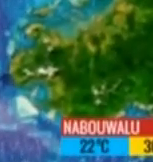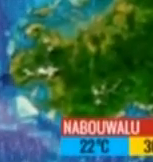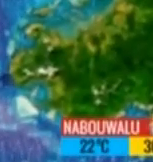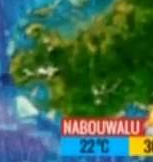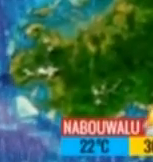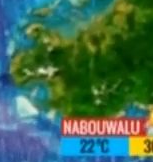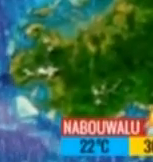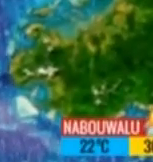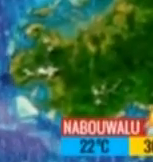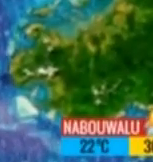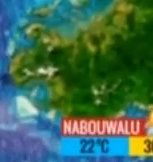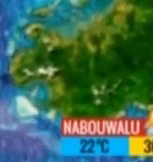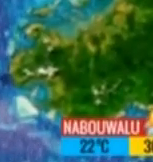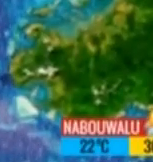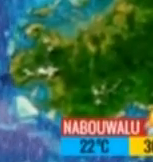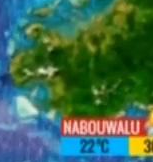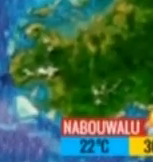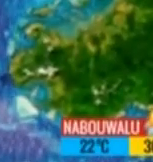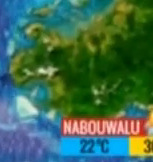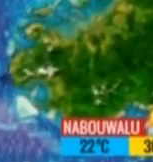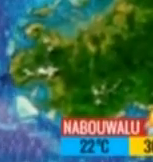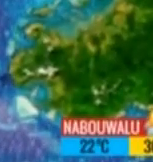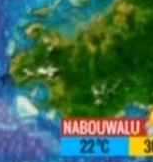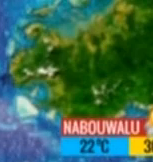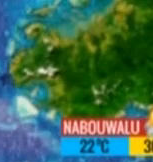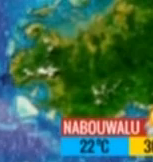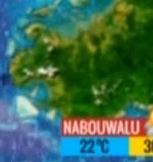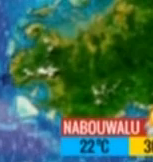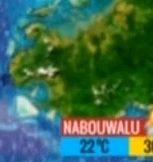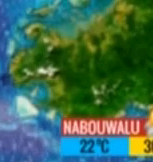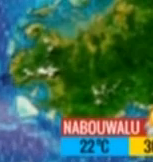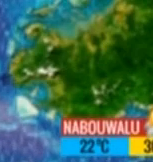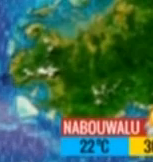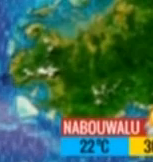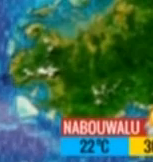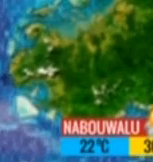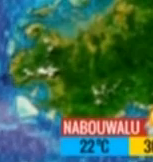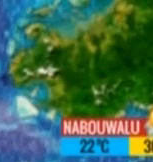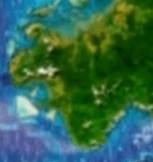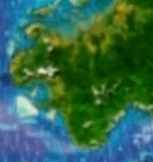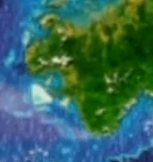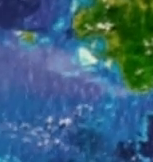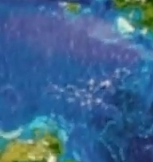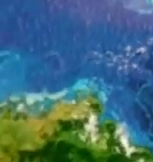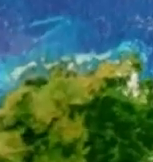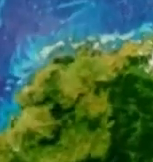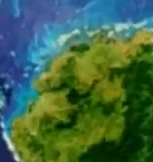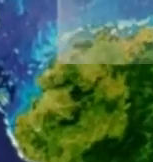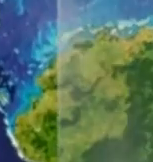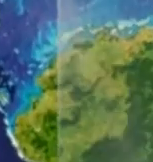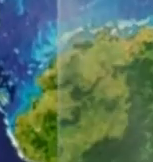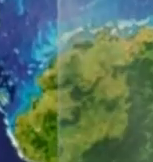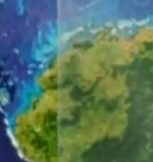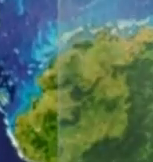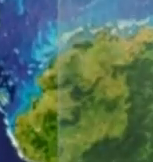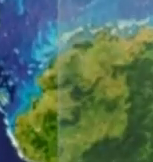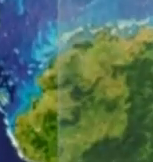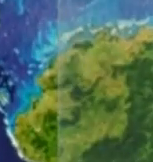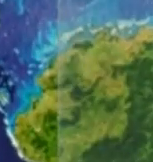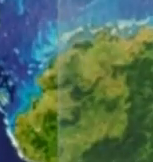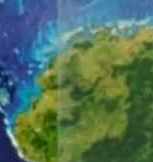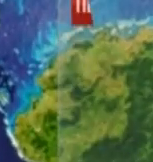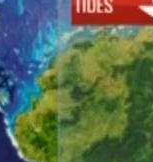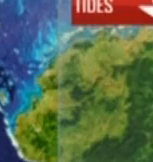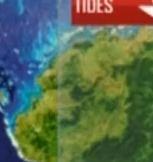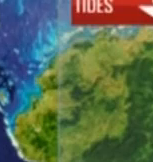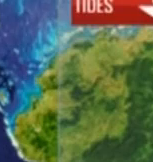showers were short-lived. It was still sunny and cloudy with very little wind and no rain. At sea, southeast